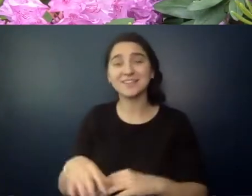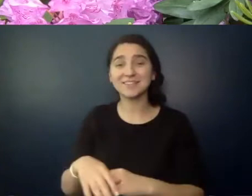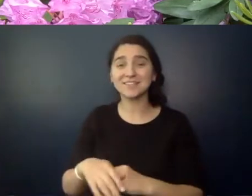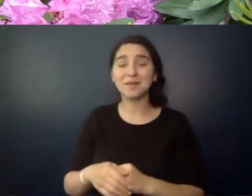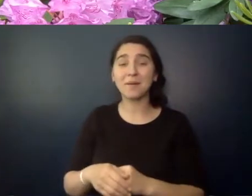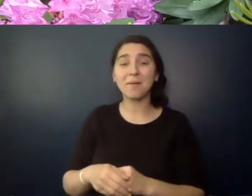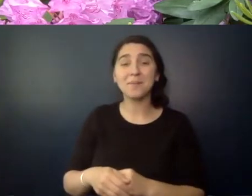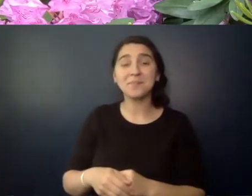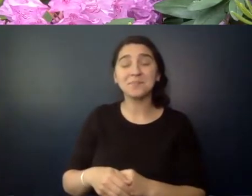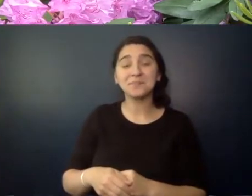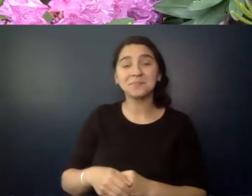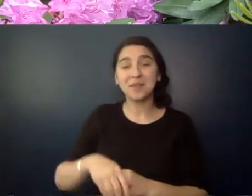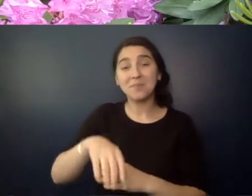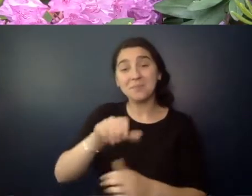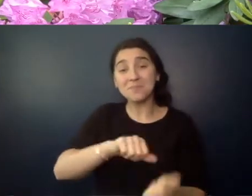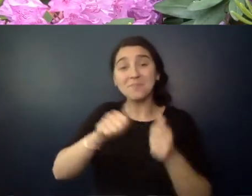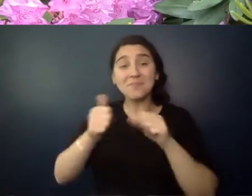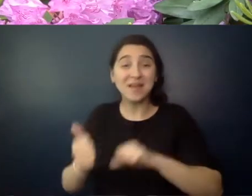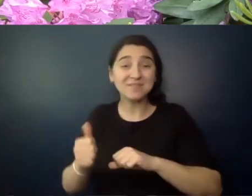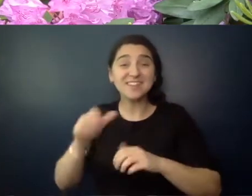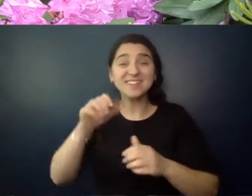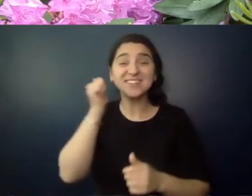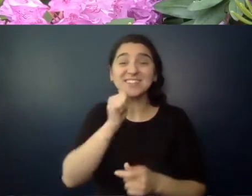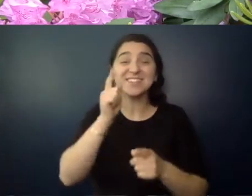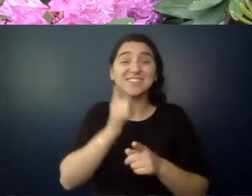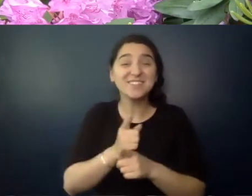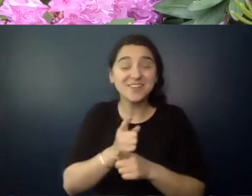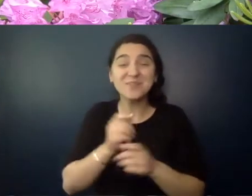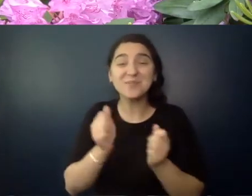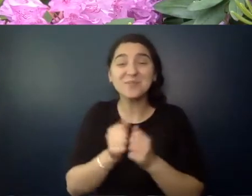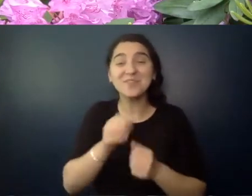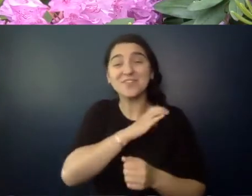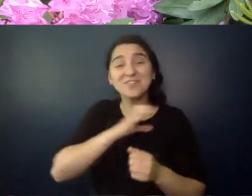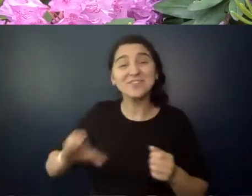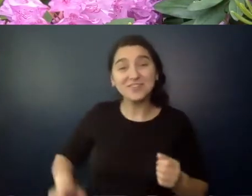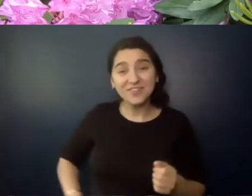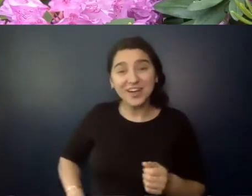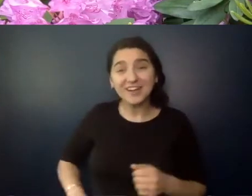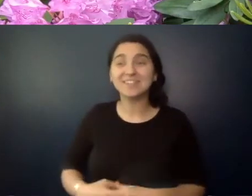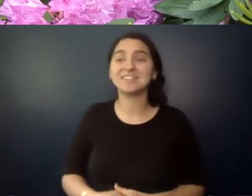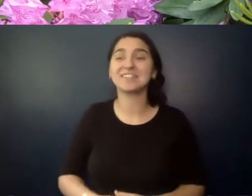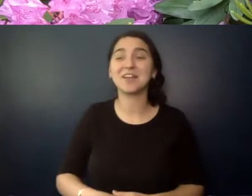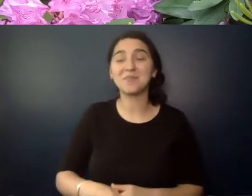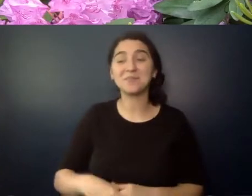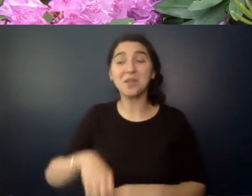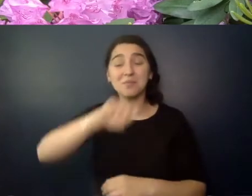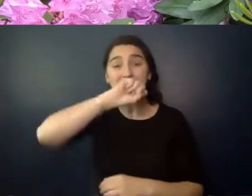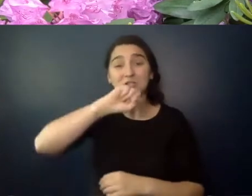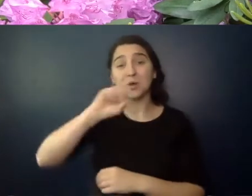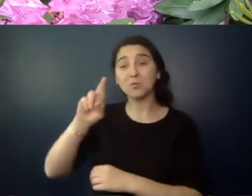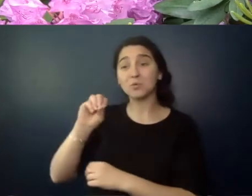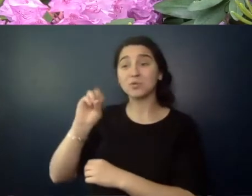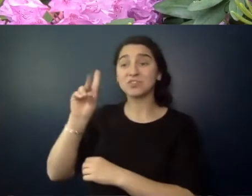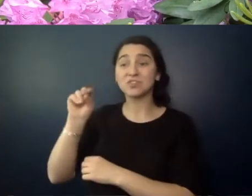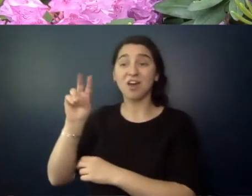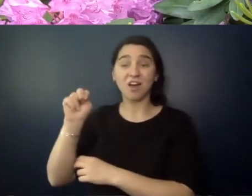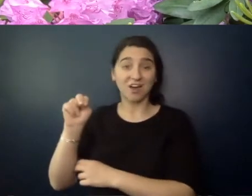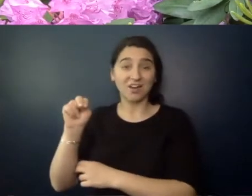of our Baptist sisters in Christ. Bishop Roussodon is from the Evangelical Baptist Church of